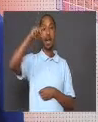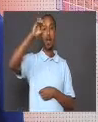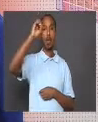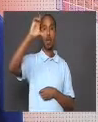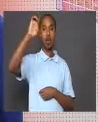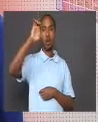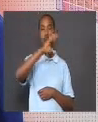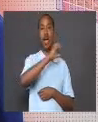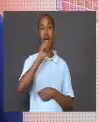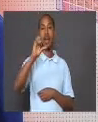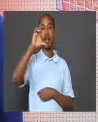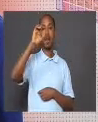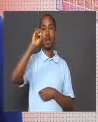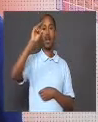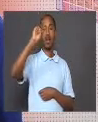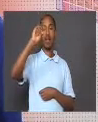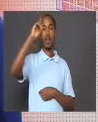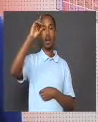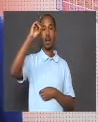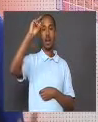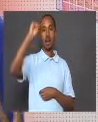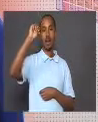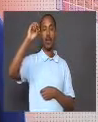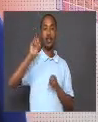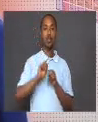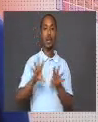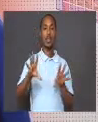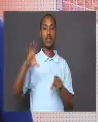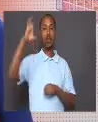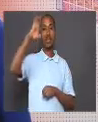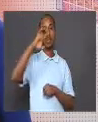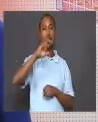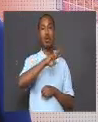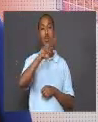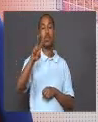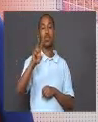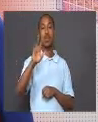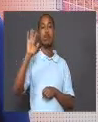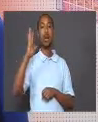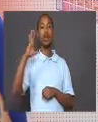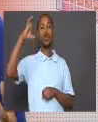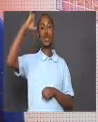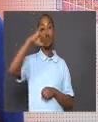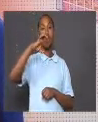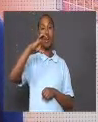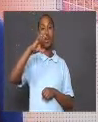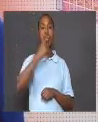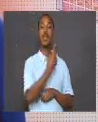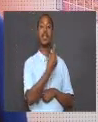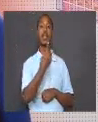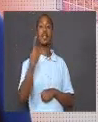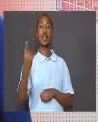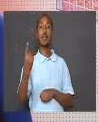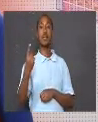dipole-dipole and London dispersion forces are both part of a force that is the sum of